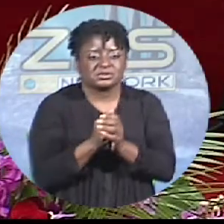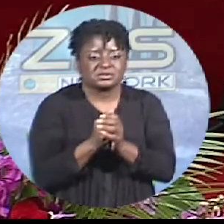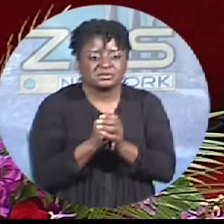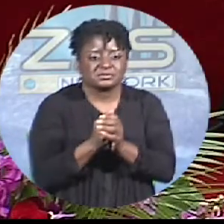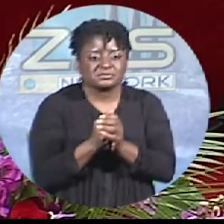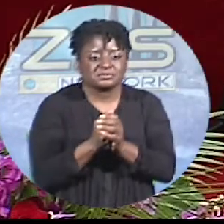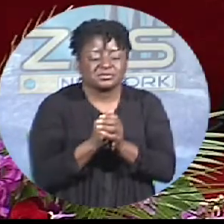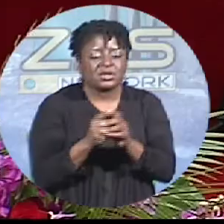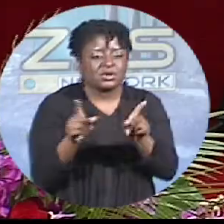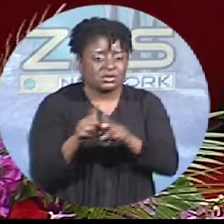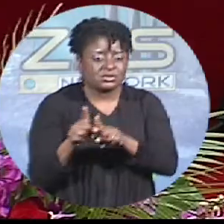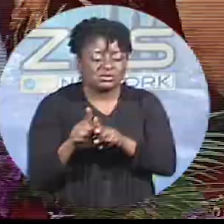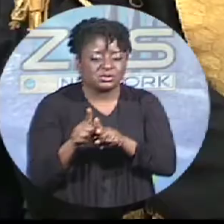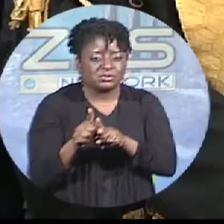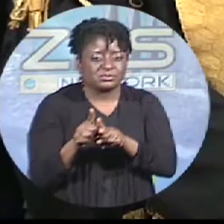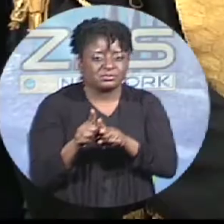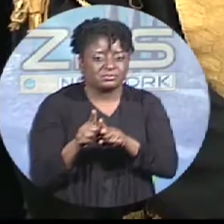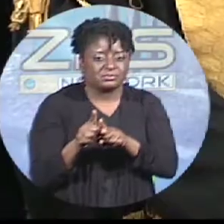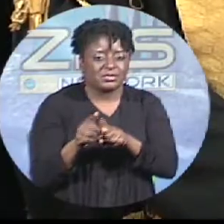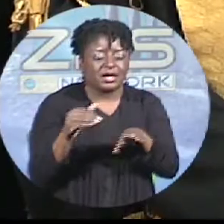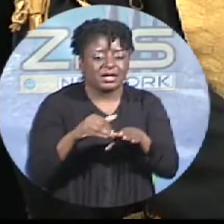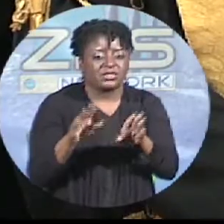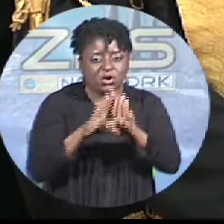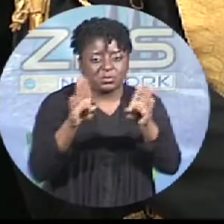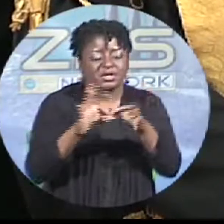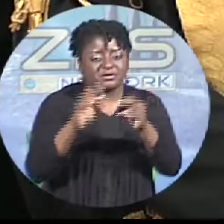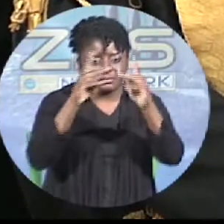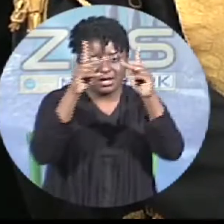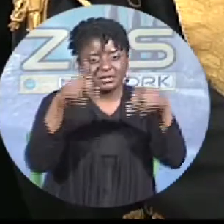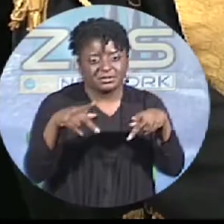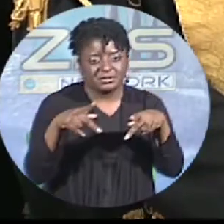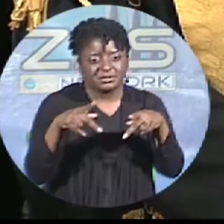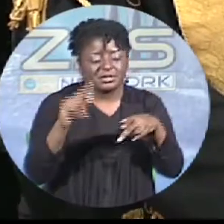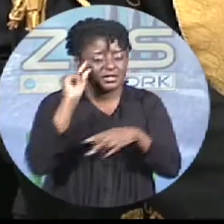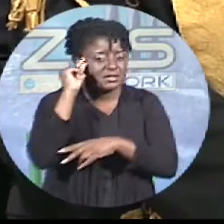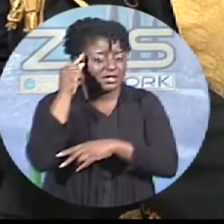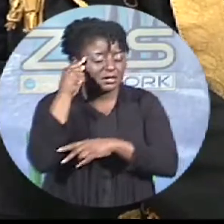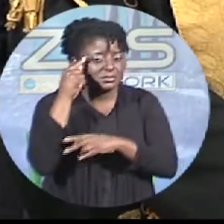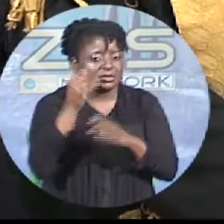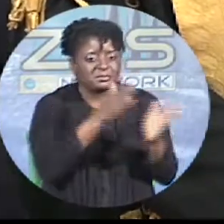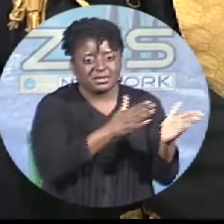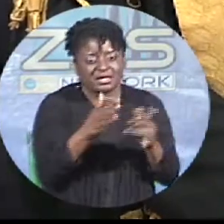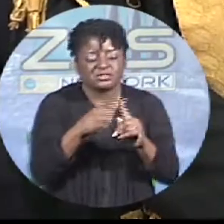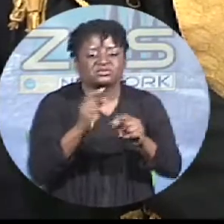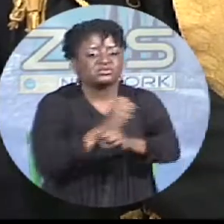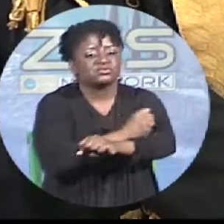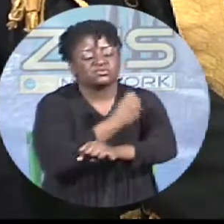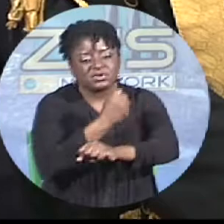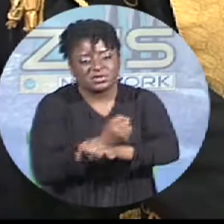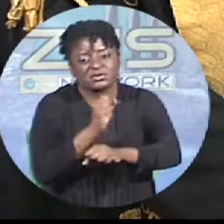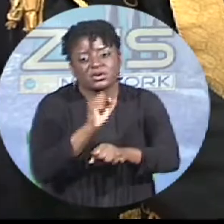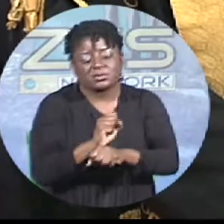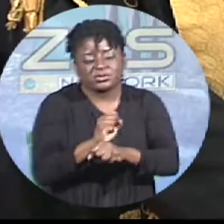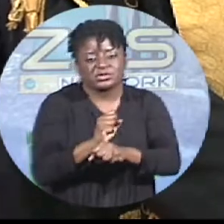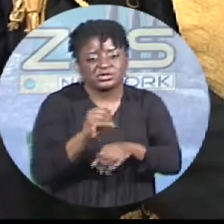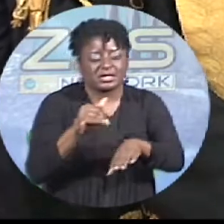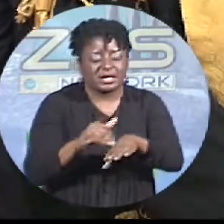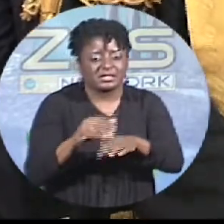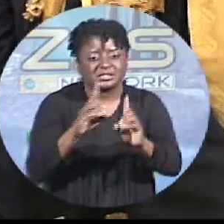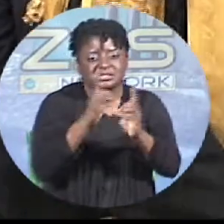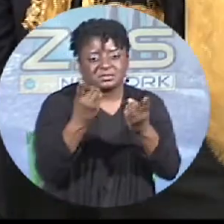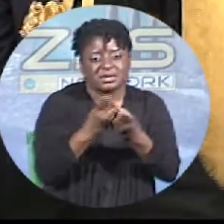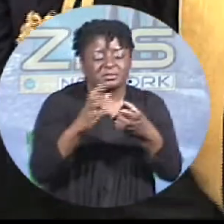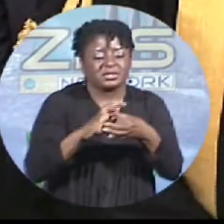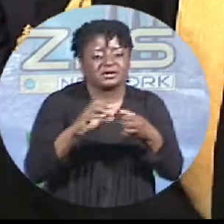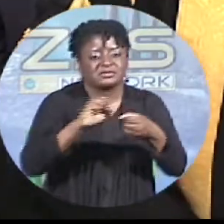also revealed in a speech from the throne at the opening of Parliament this week that the government plans to strengthen operations at the Department of Statistics by